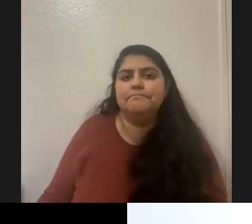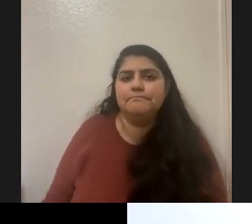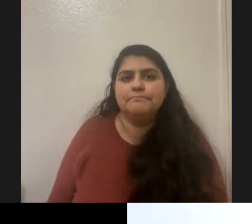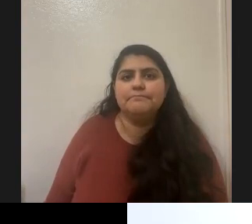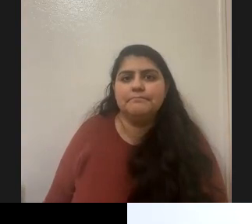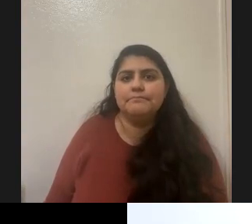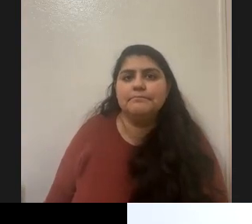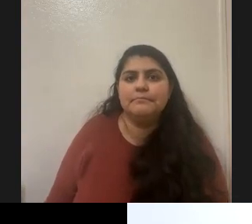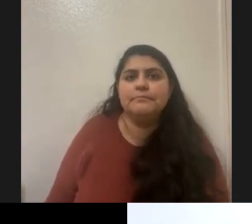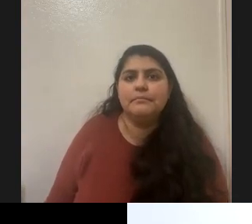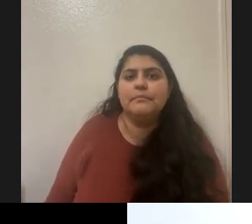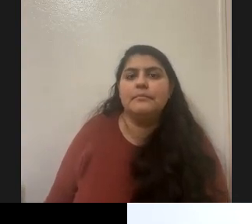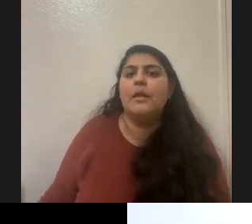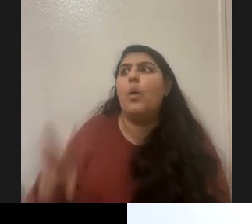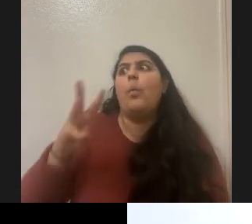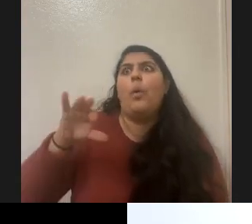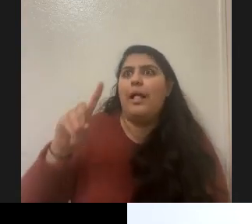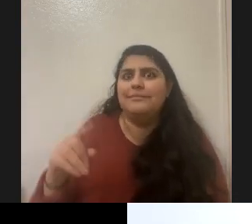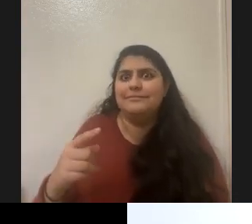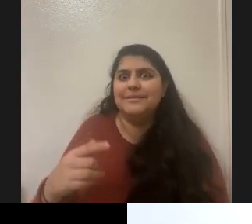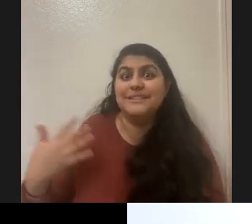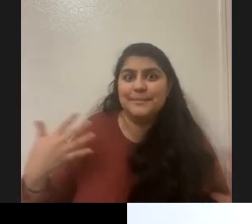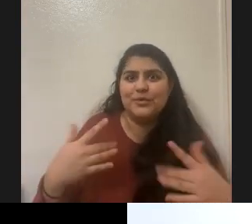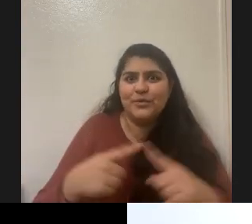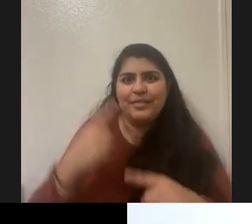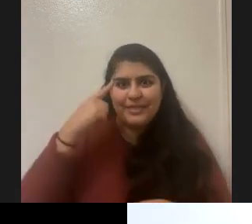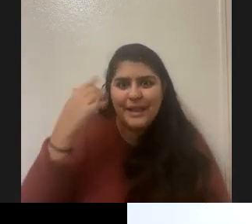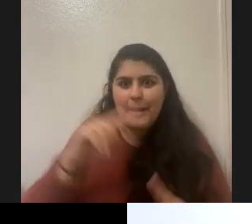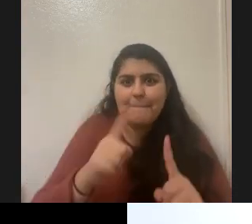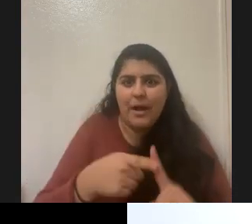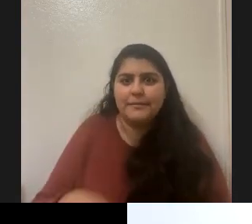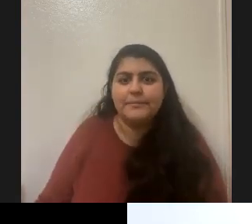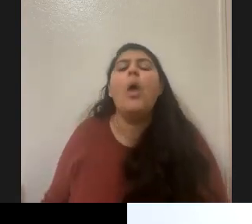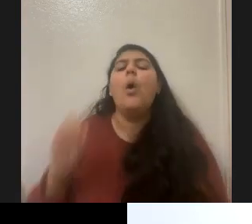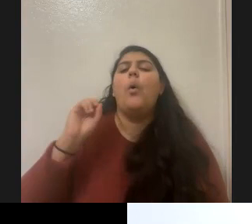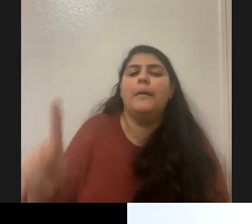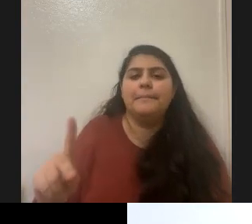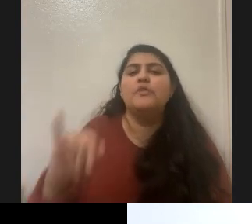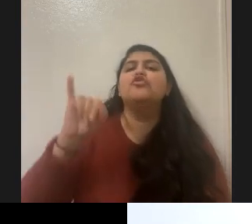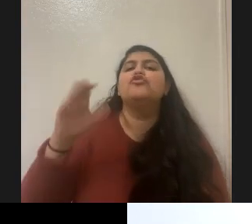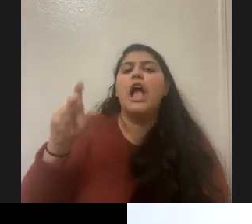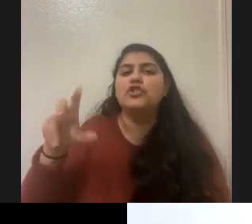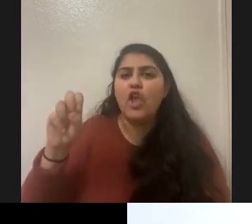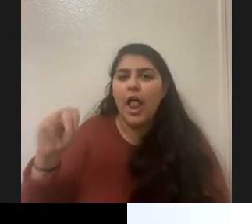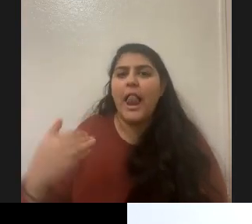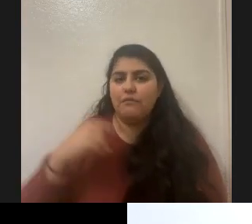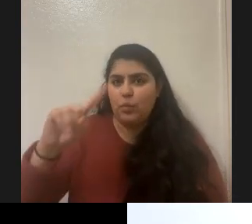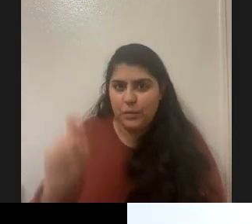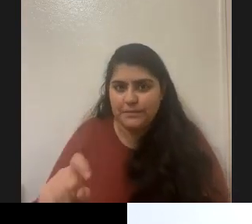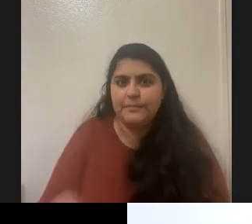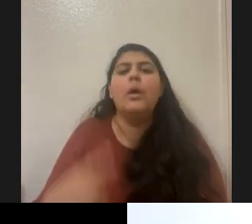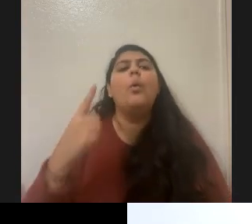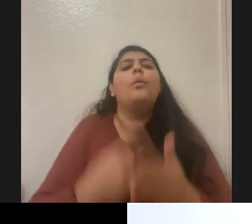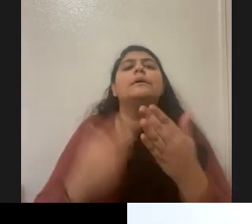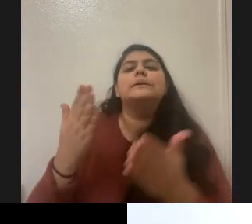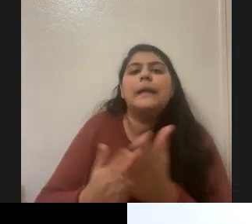Wild, spooky to think about. All right. Okay. Jackson's got a question. What are some careers that you can